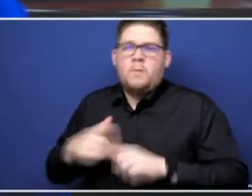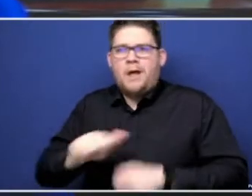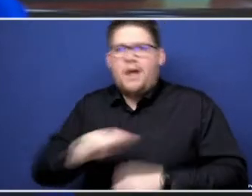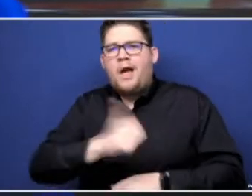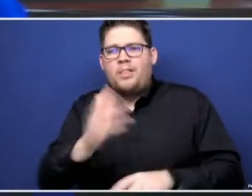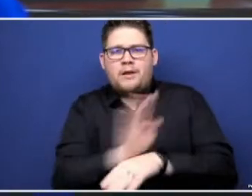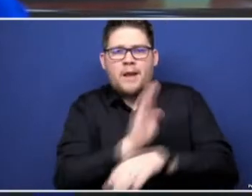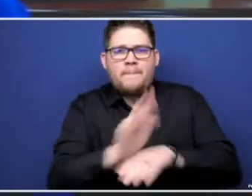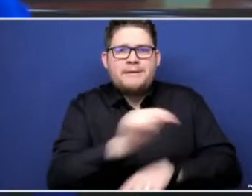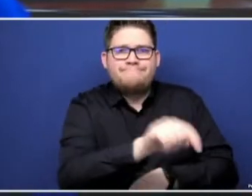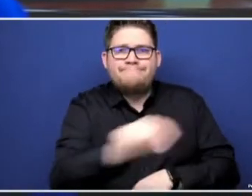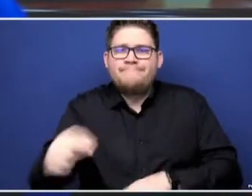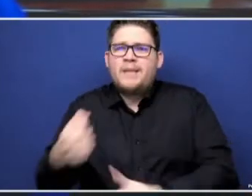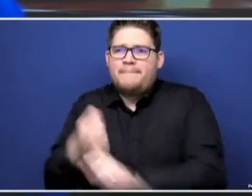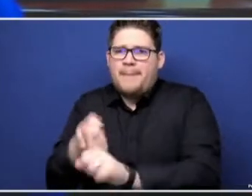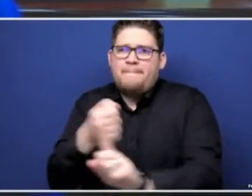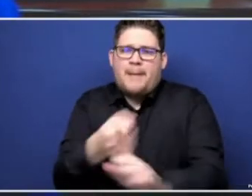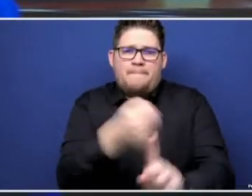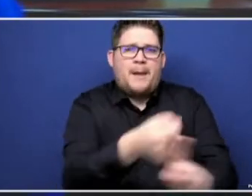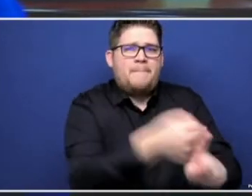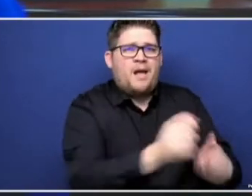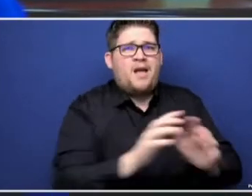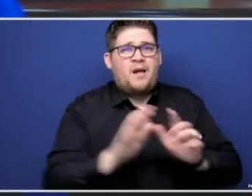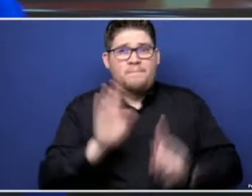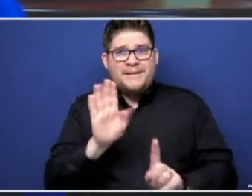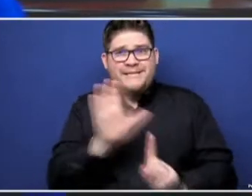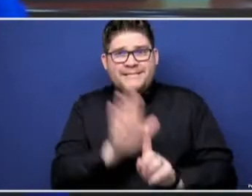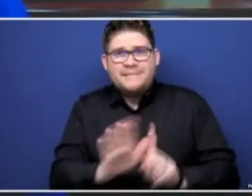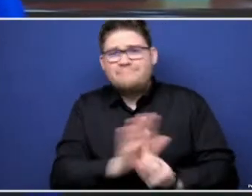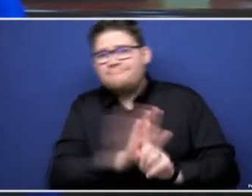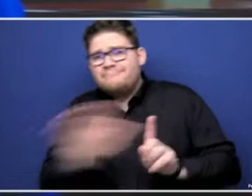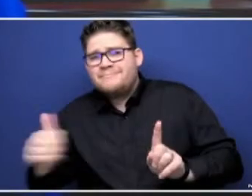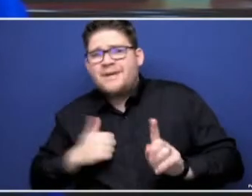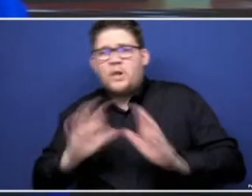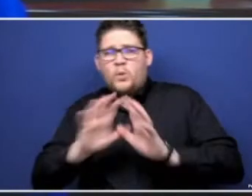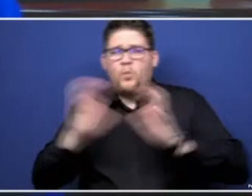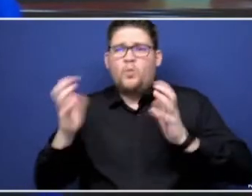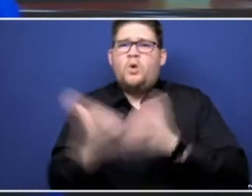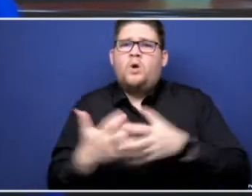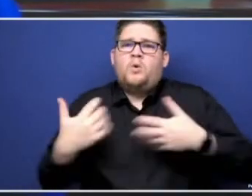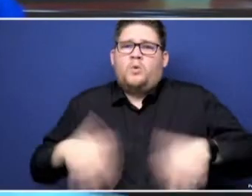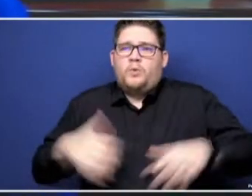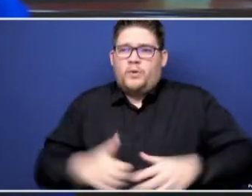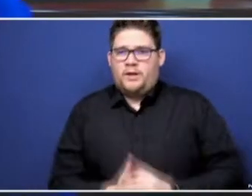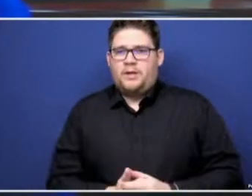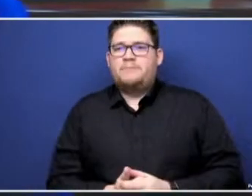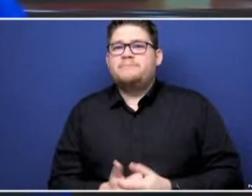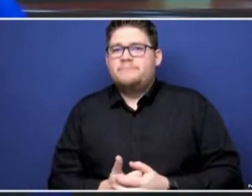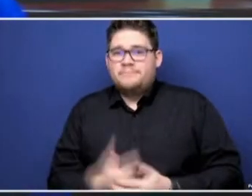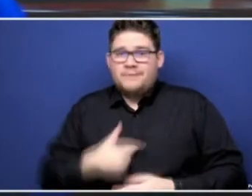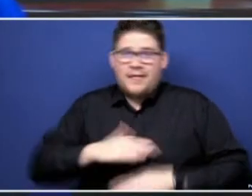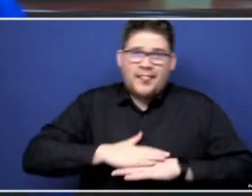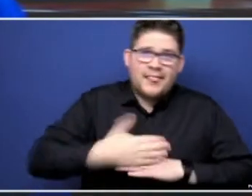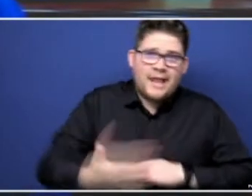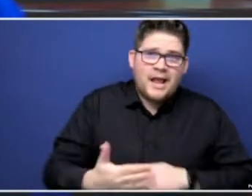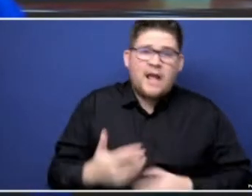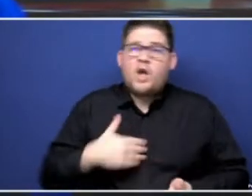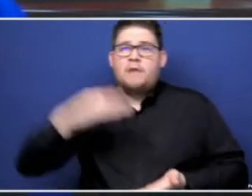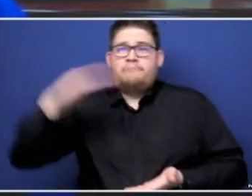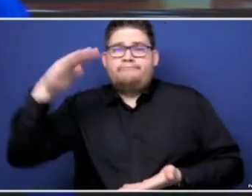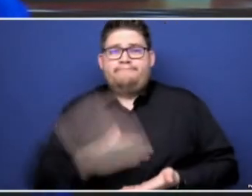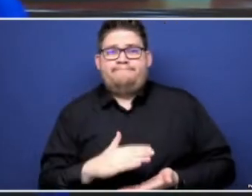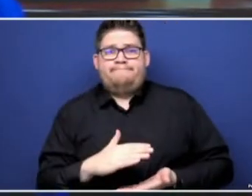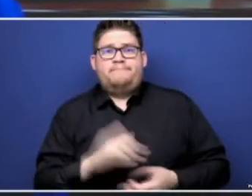smiles, so excited to get them vaccinated and they can see their grandchildren. Like the Premier said, we want to get BC back